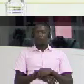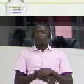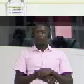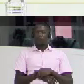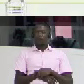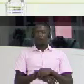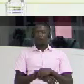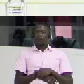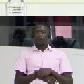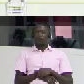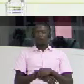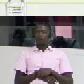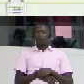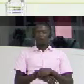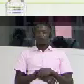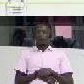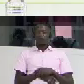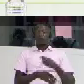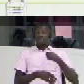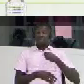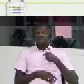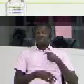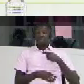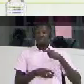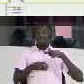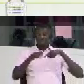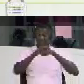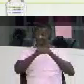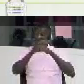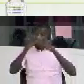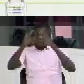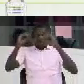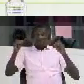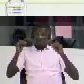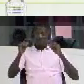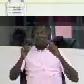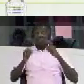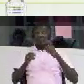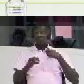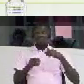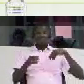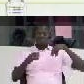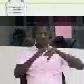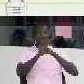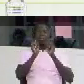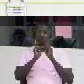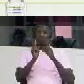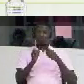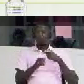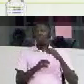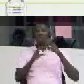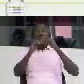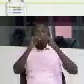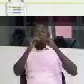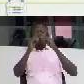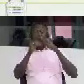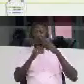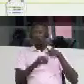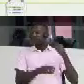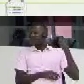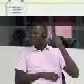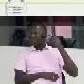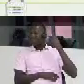ñun duñ mun a dugg waaye seen lakka bi moom soose la ak lifin olof dama ko dee dégg ñu ngi lakka si soose